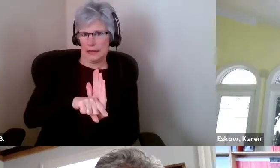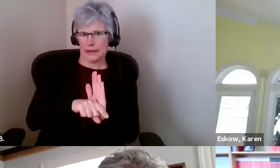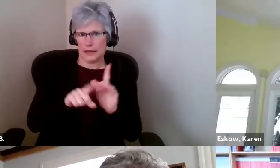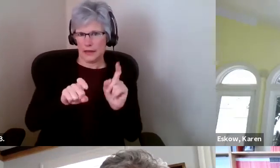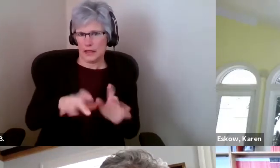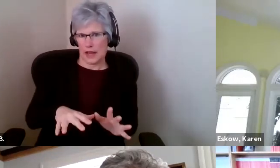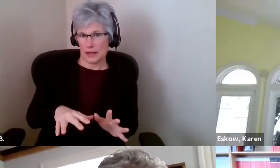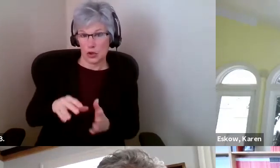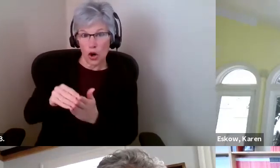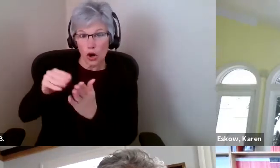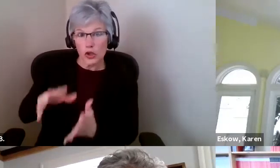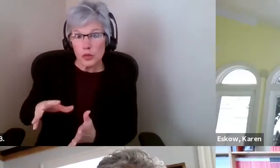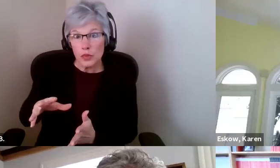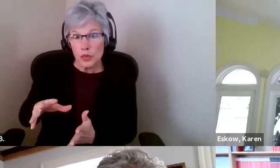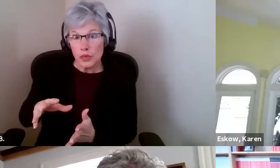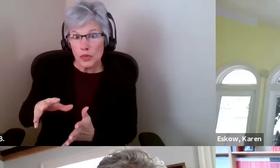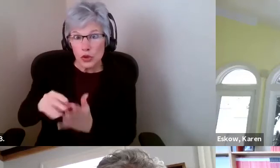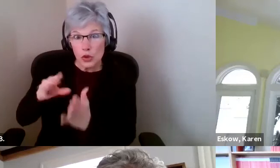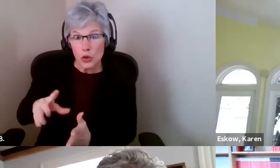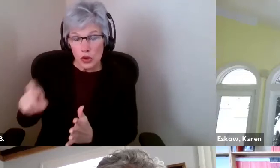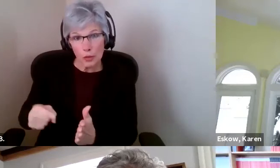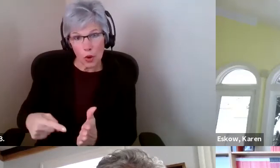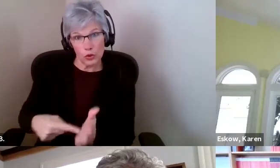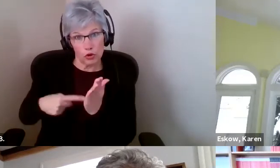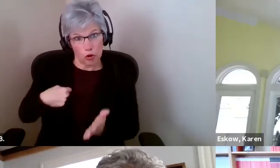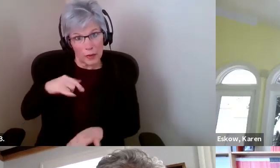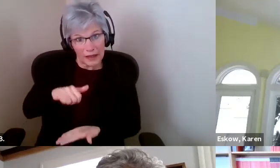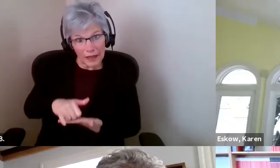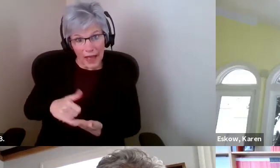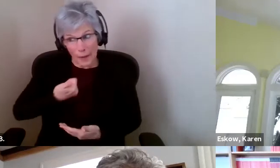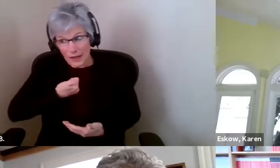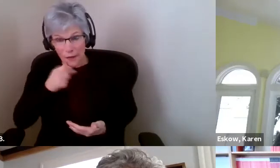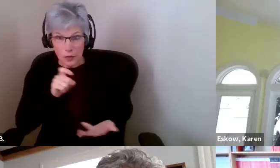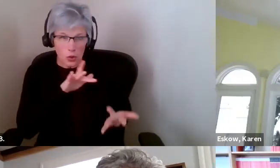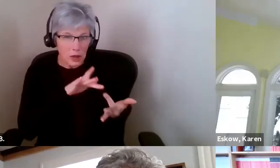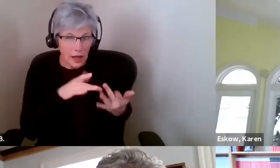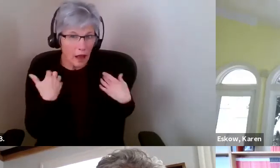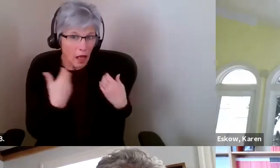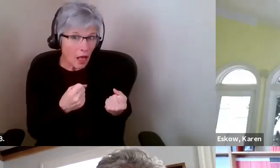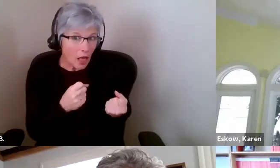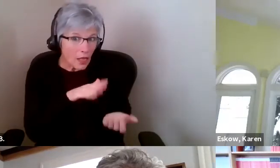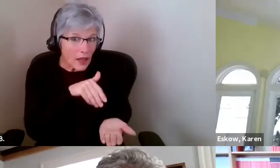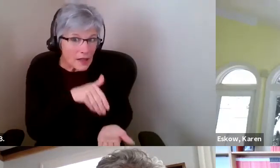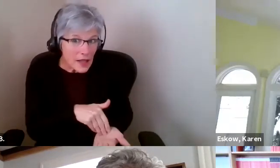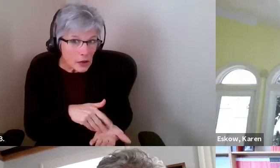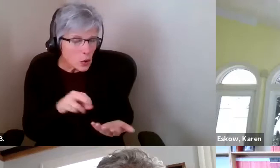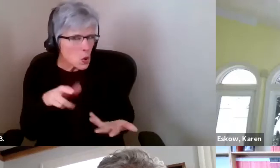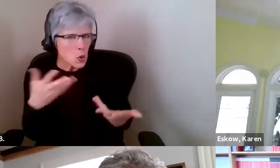share that with me somehow? Am I supposed to contact the health center or another answer that you might have?